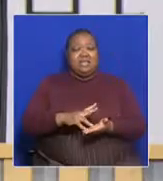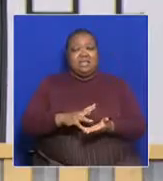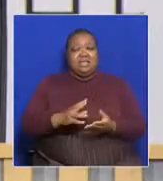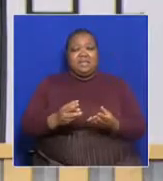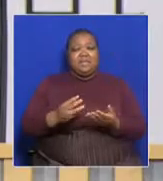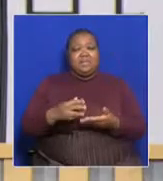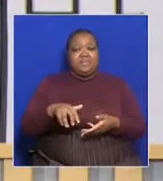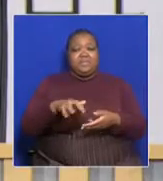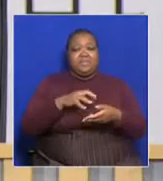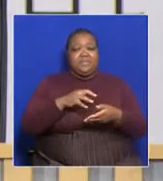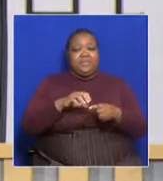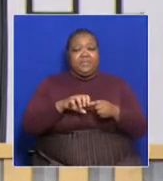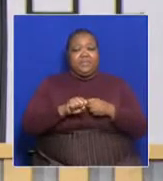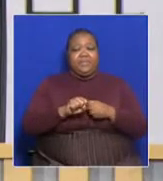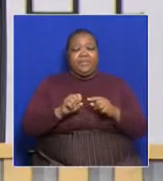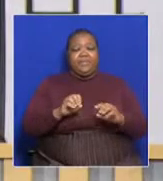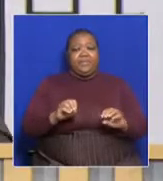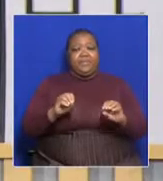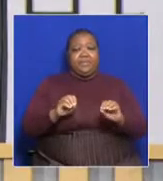scenes.